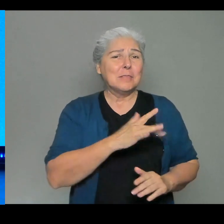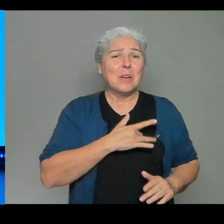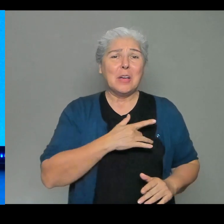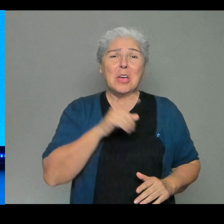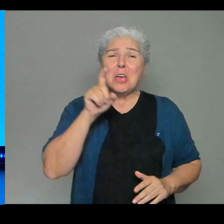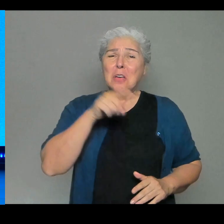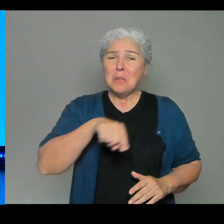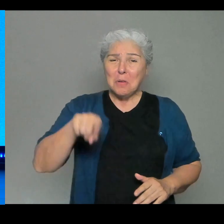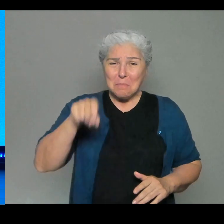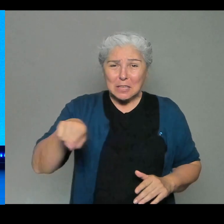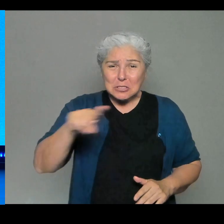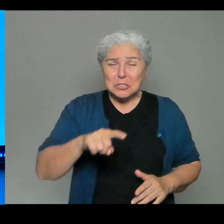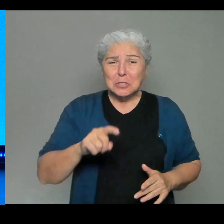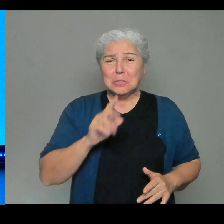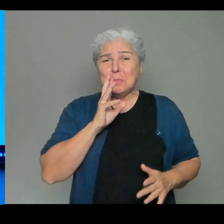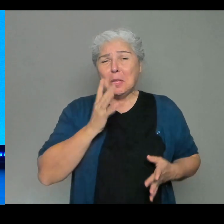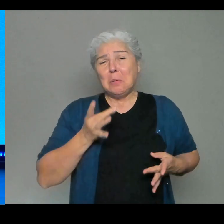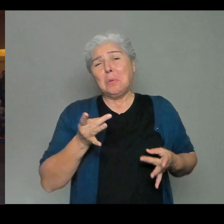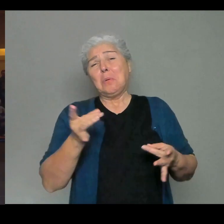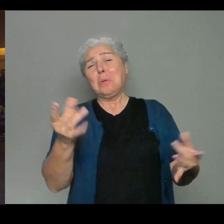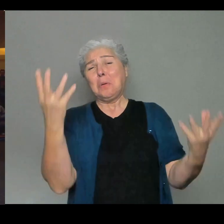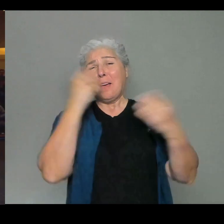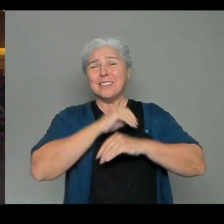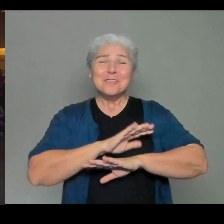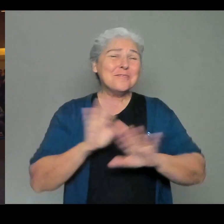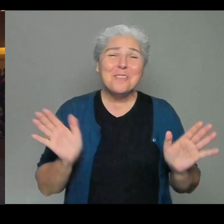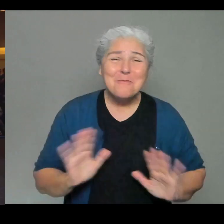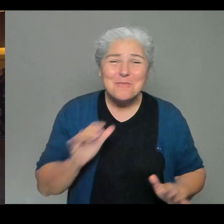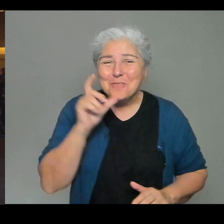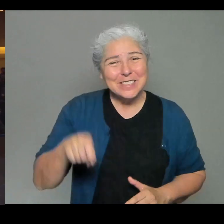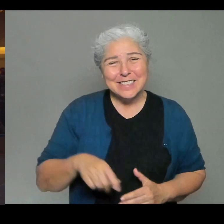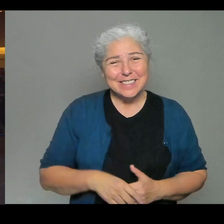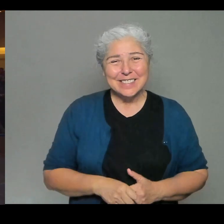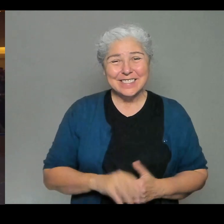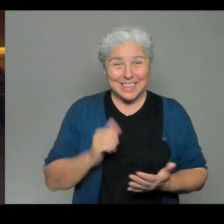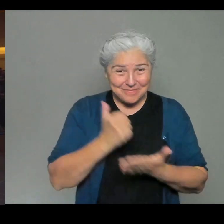eloquent. Just speak it. Amen? Amen. Okay.